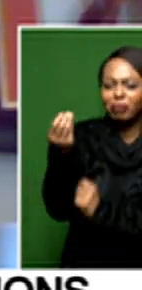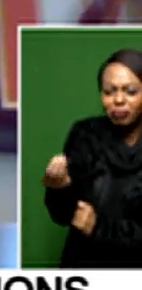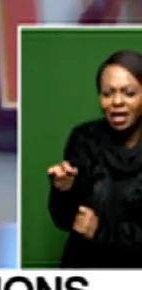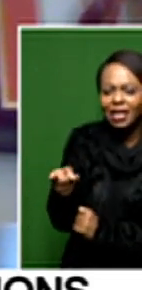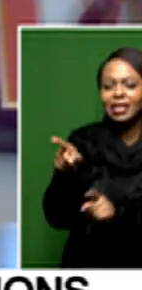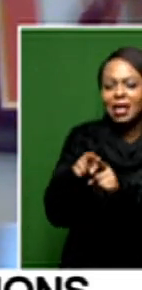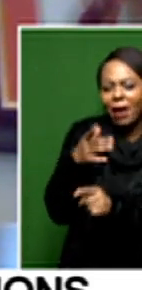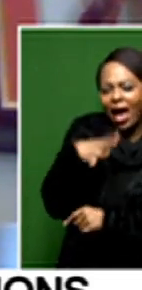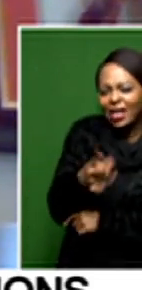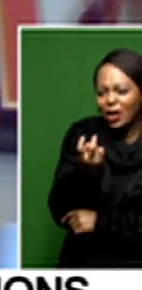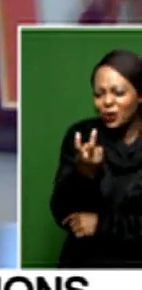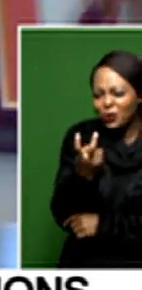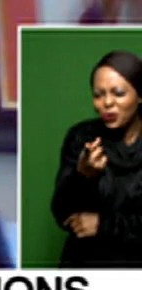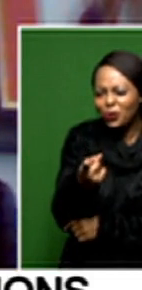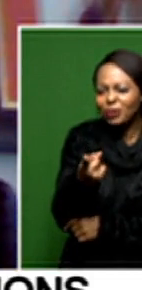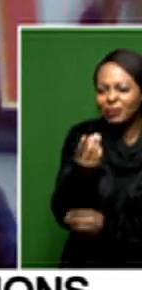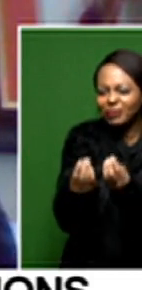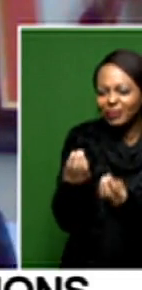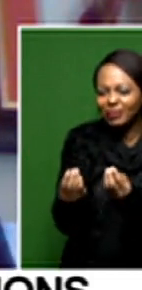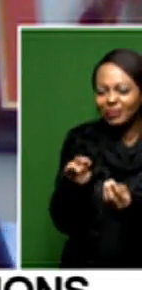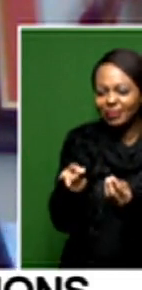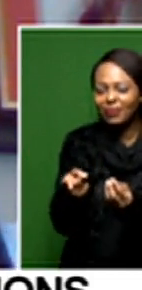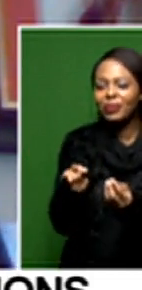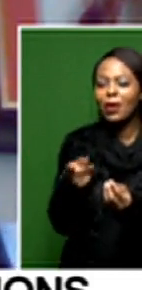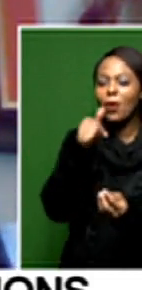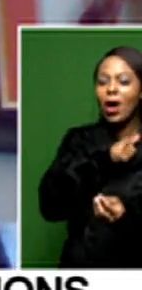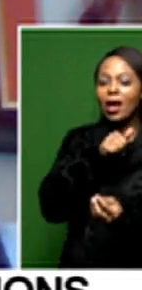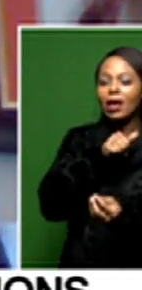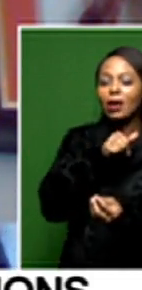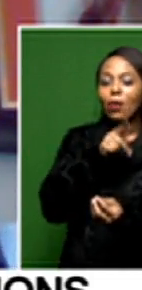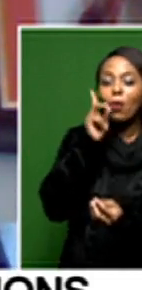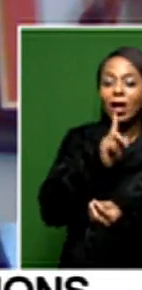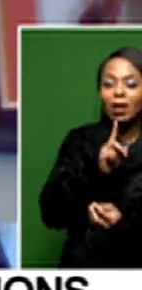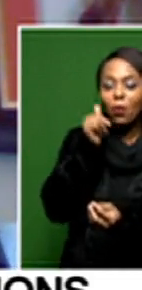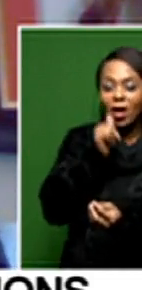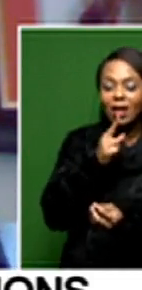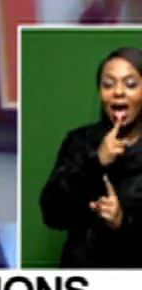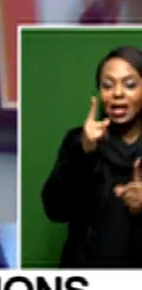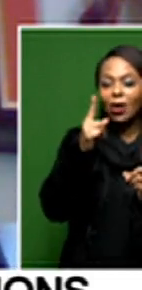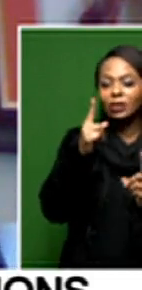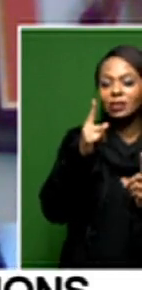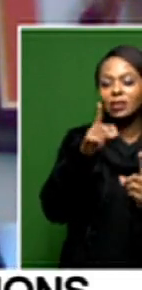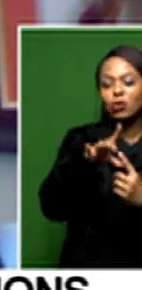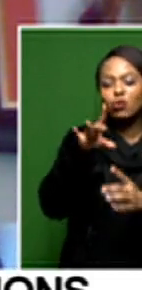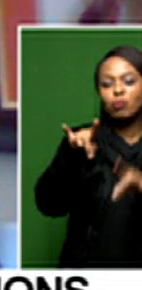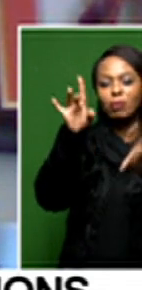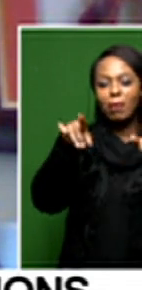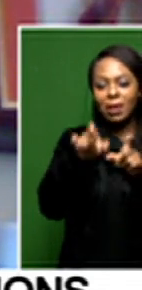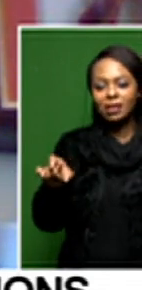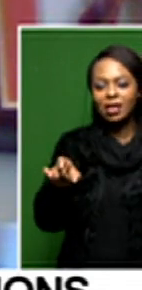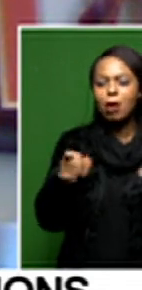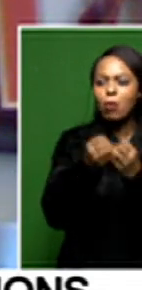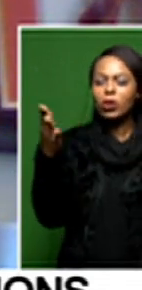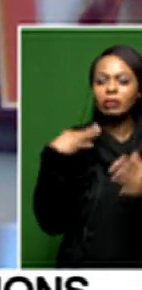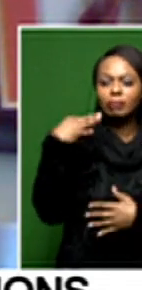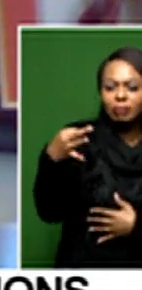other more, because when we announced the nominees last year, we got so many inquiries, people asking,